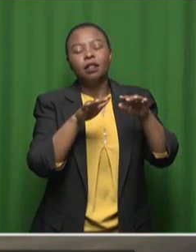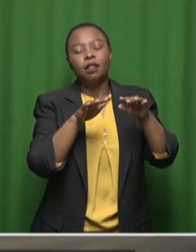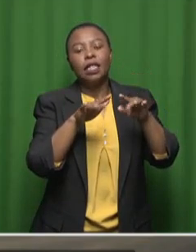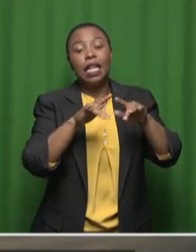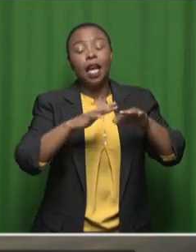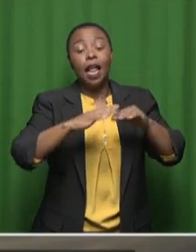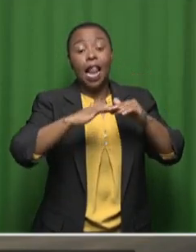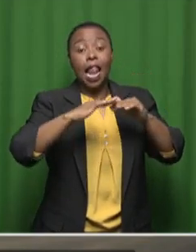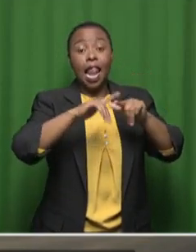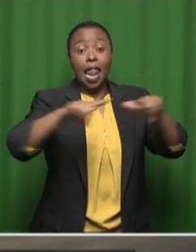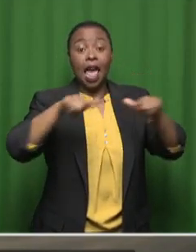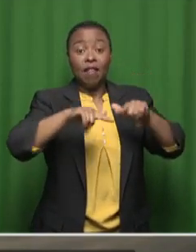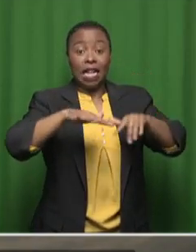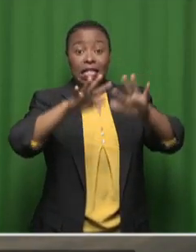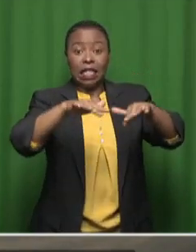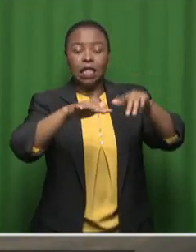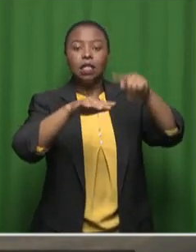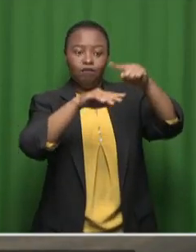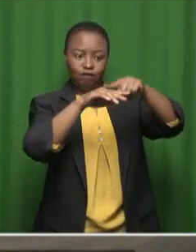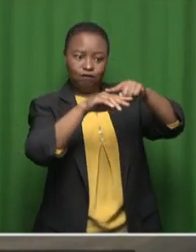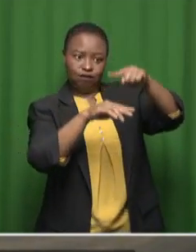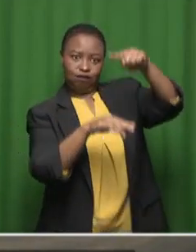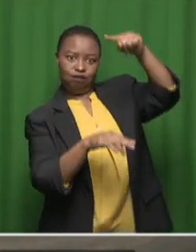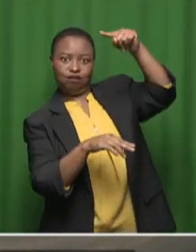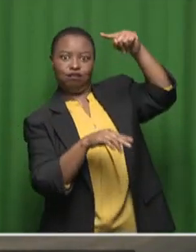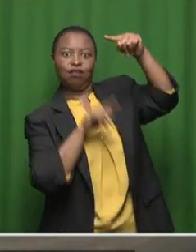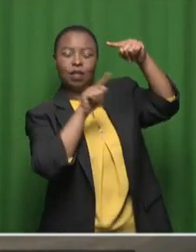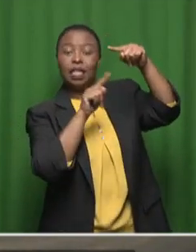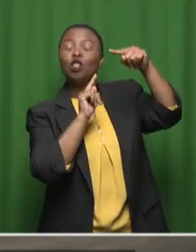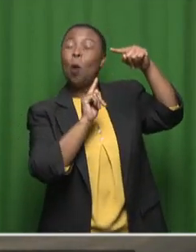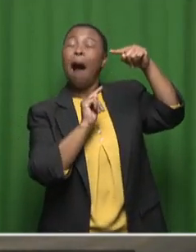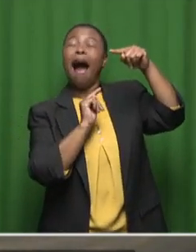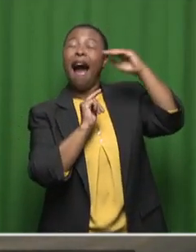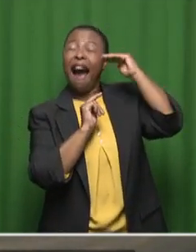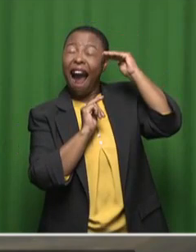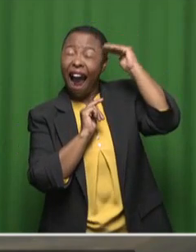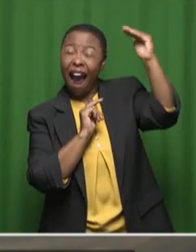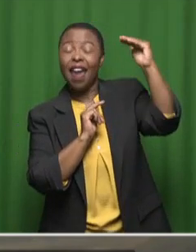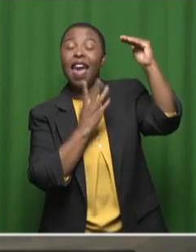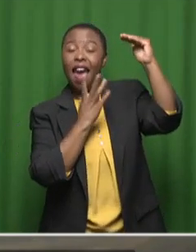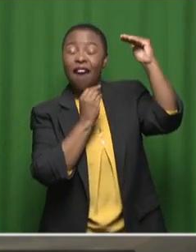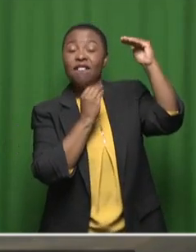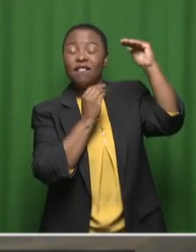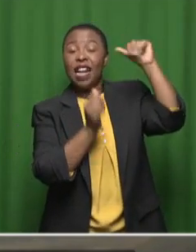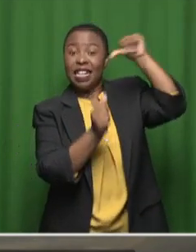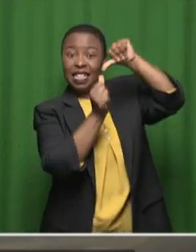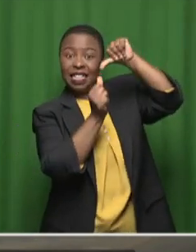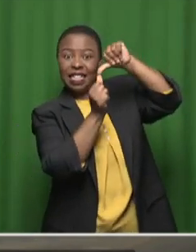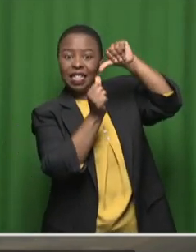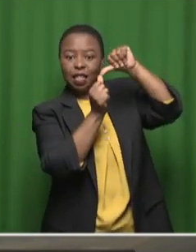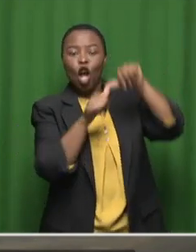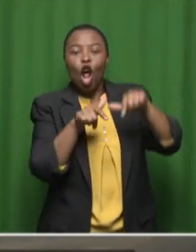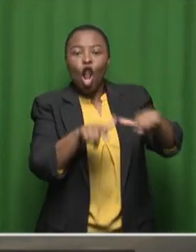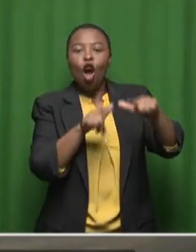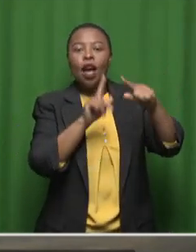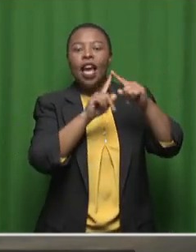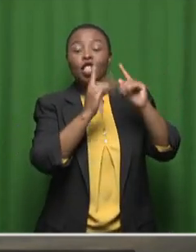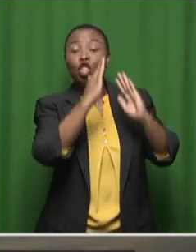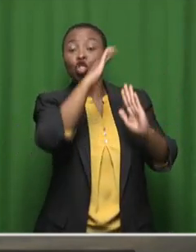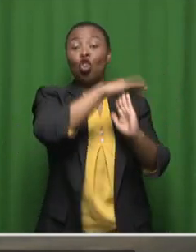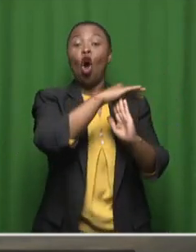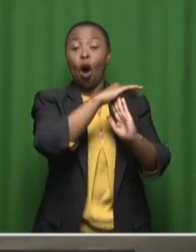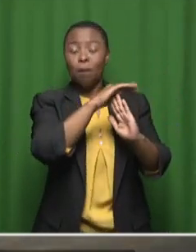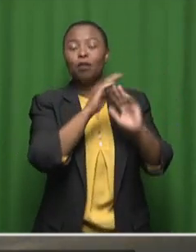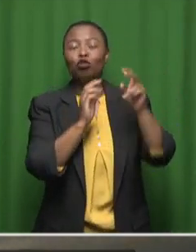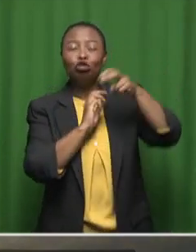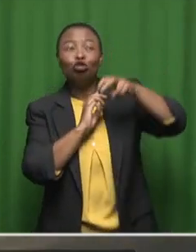level. So it's fairly high. There's quite a distance between the lower and the top station that you have to travel to get to the top.